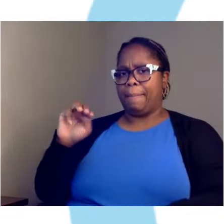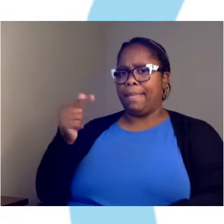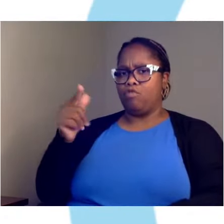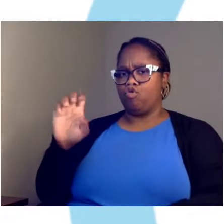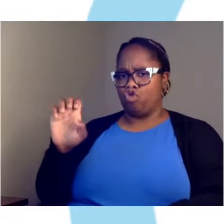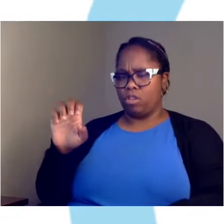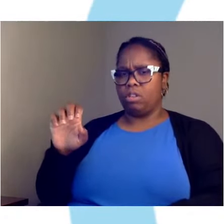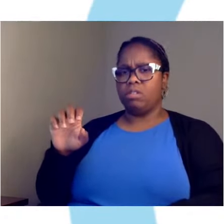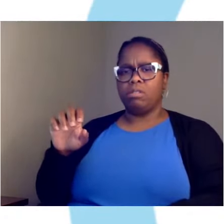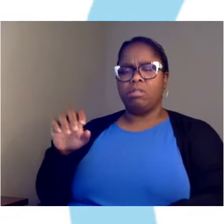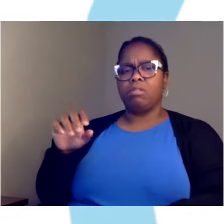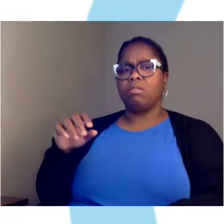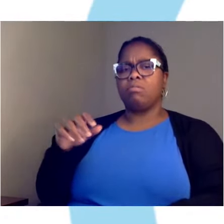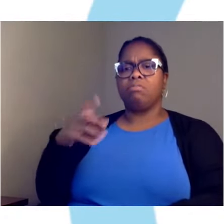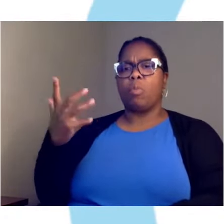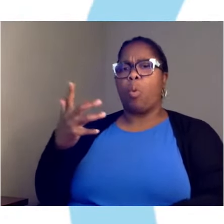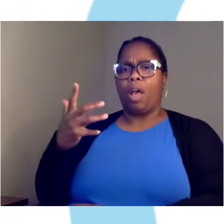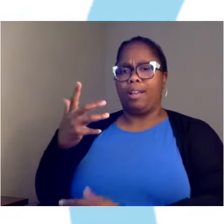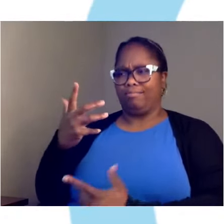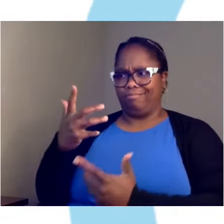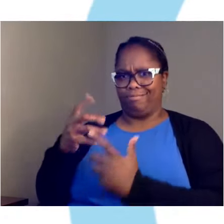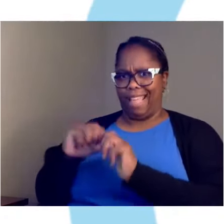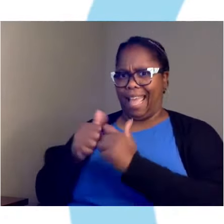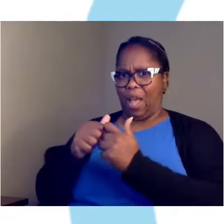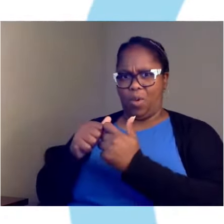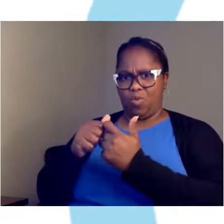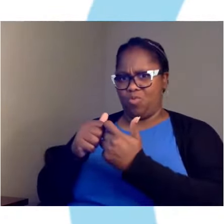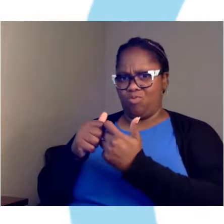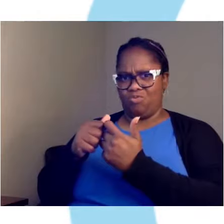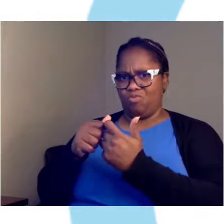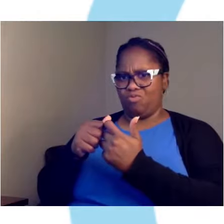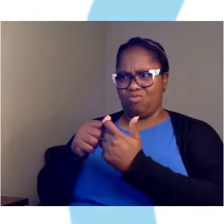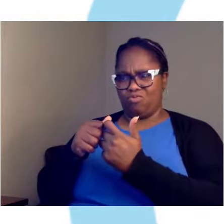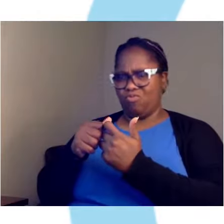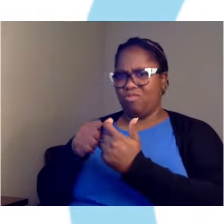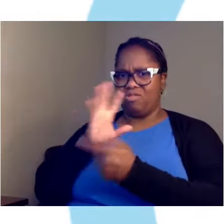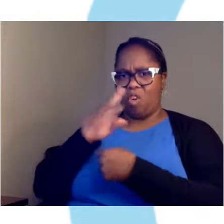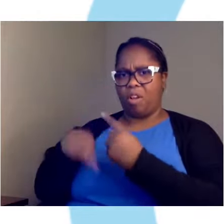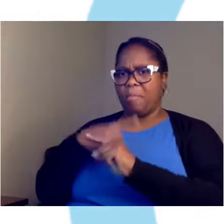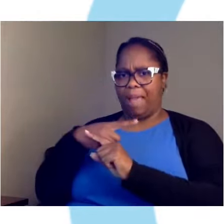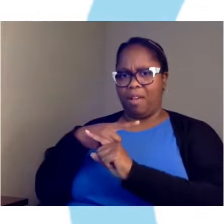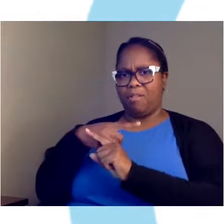the story of this summer of protest for Black Lives for you.